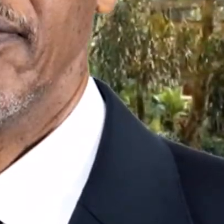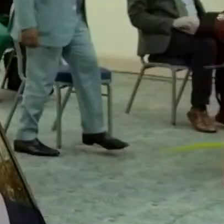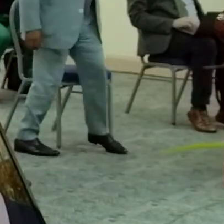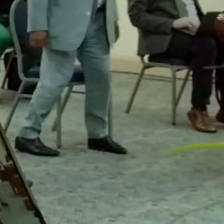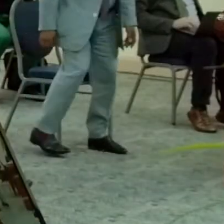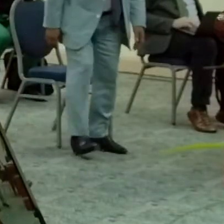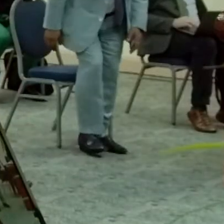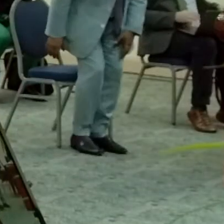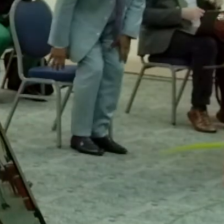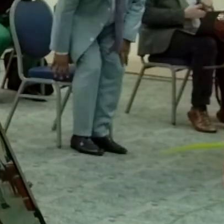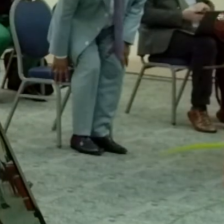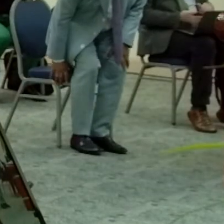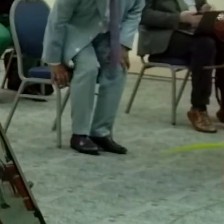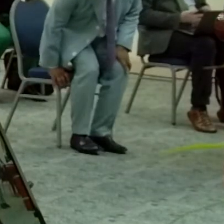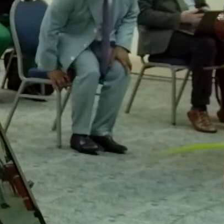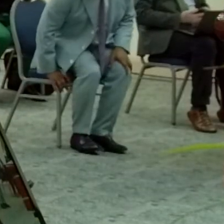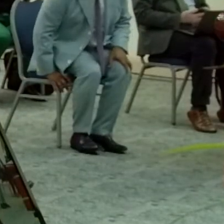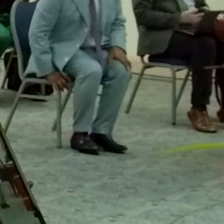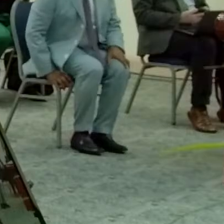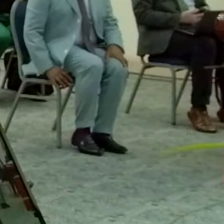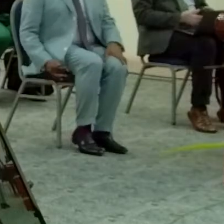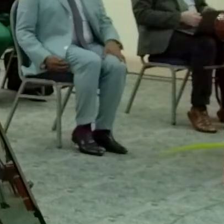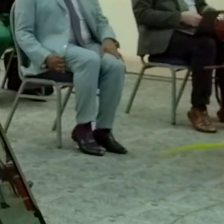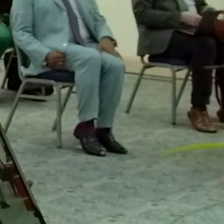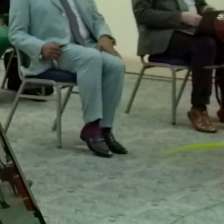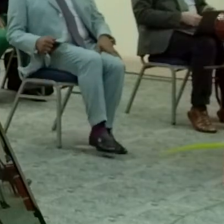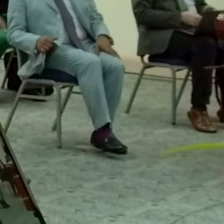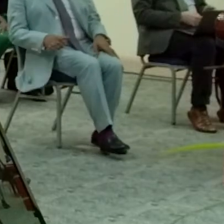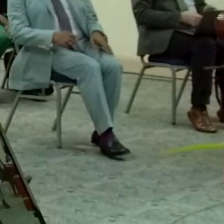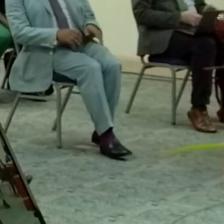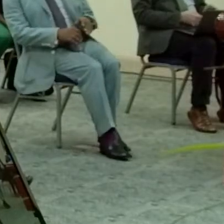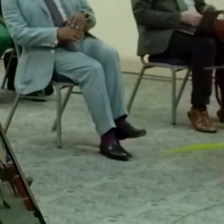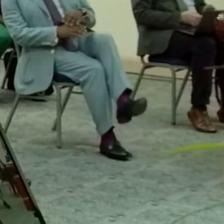Members of the media gathered here at the Lloyd Erskine Sandiford Center,